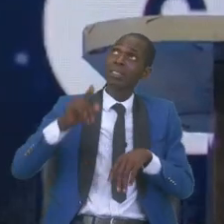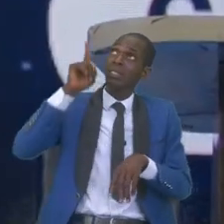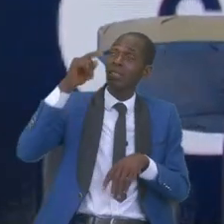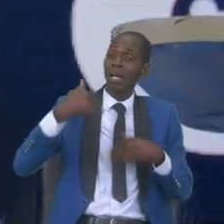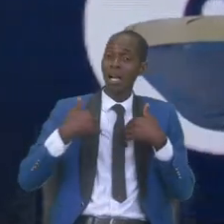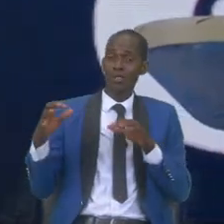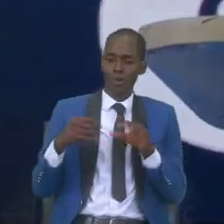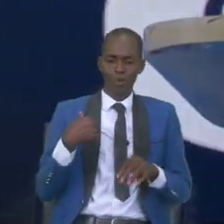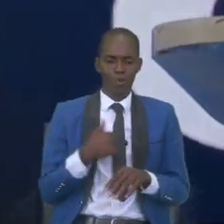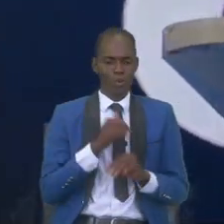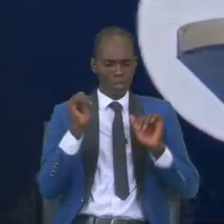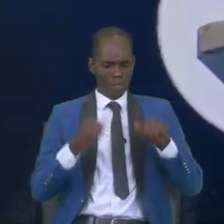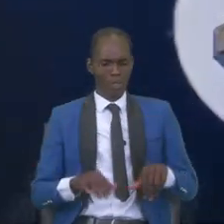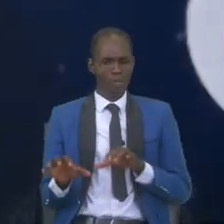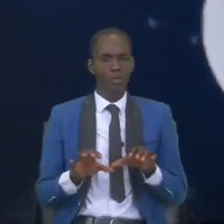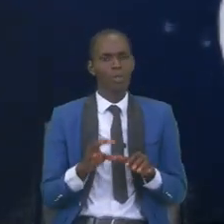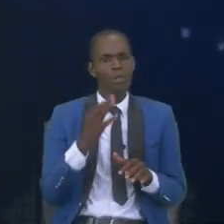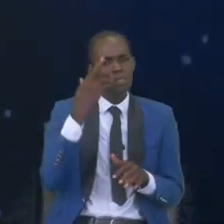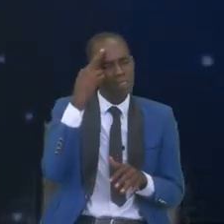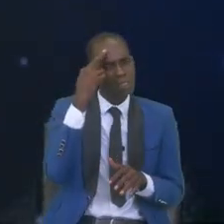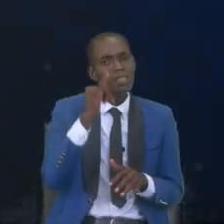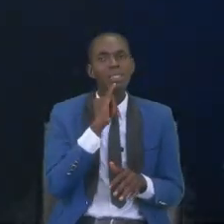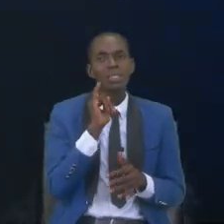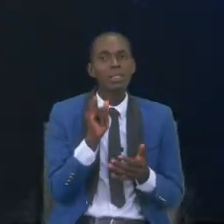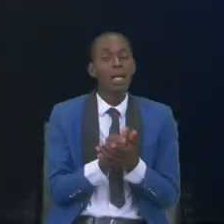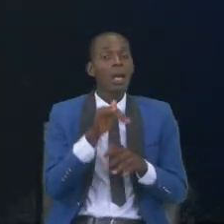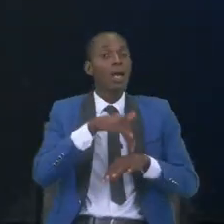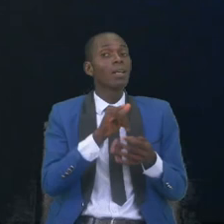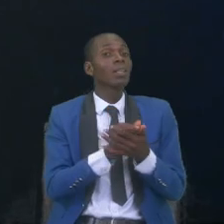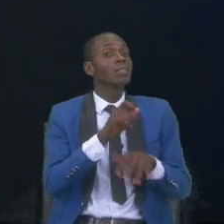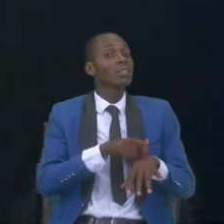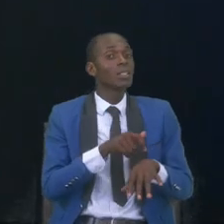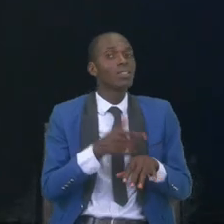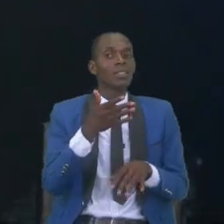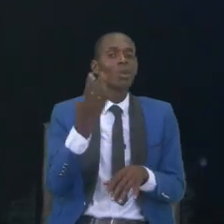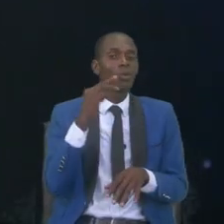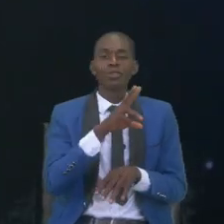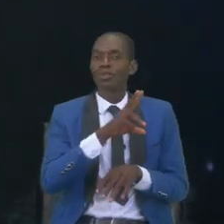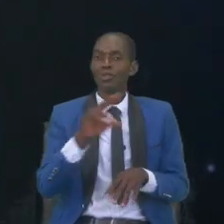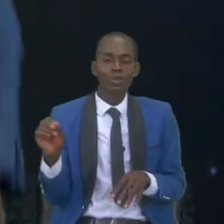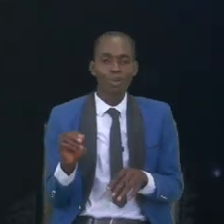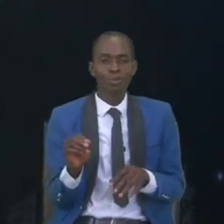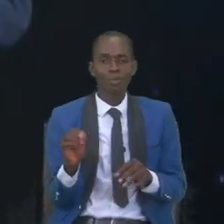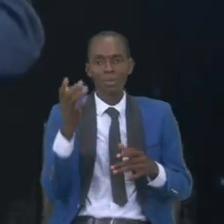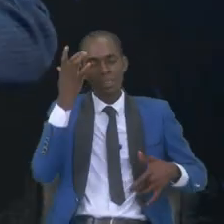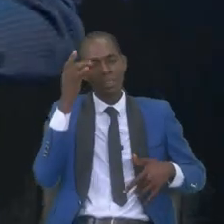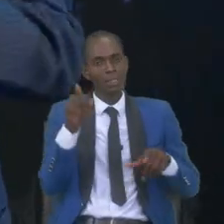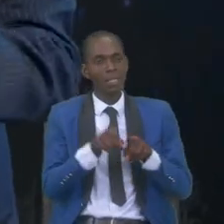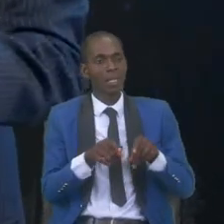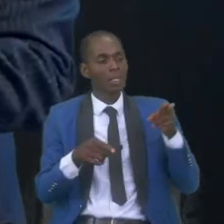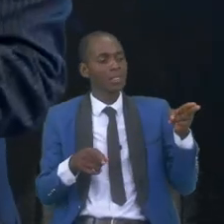The reason is, you know, at that time, there was no record of any HIV AIDS. And